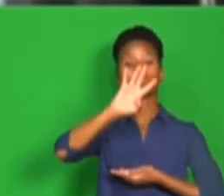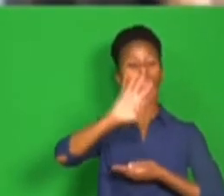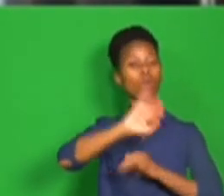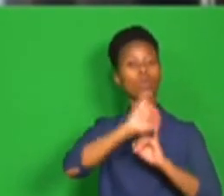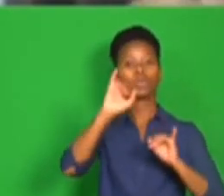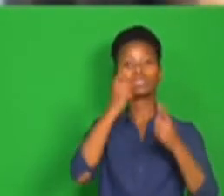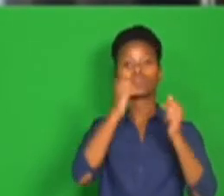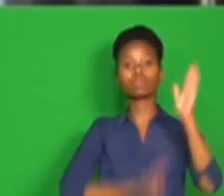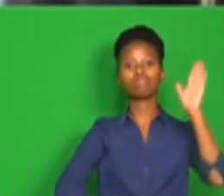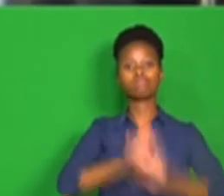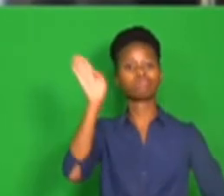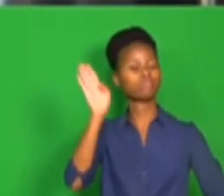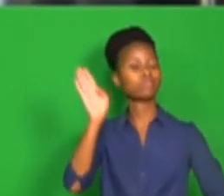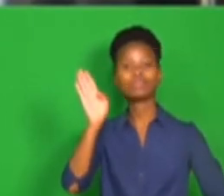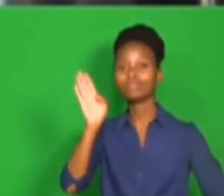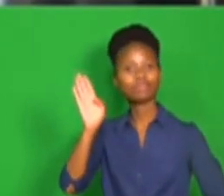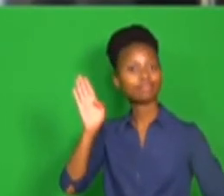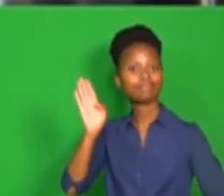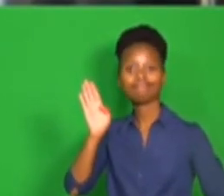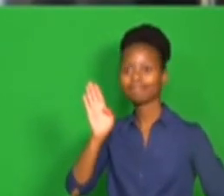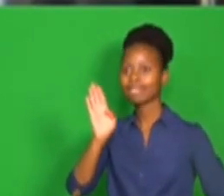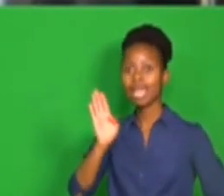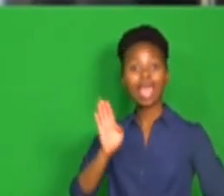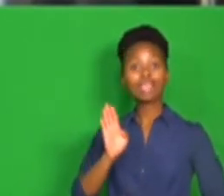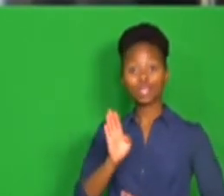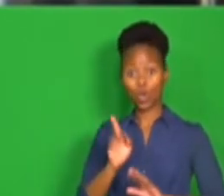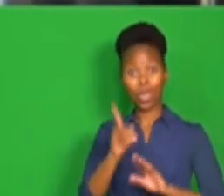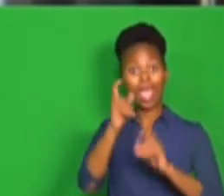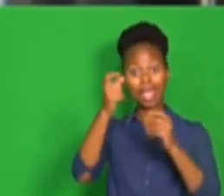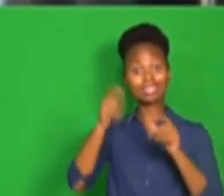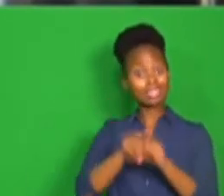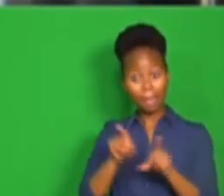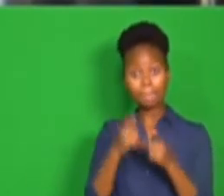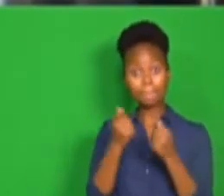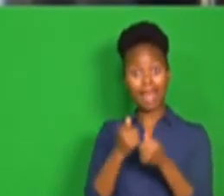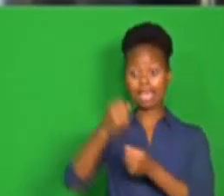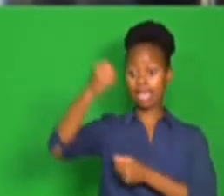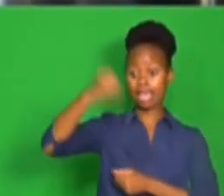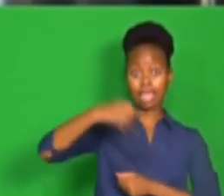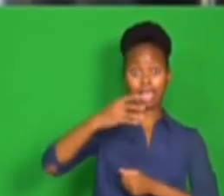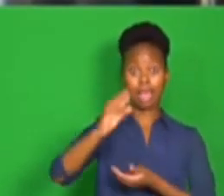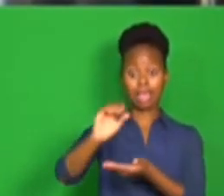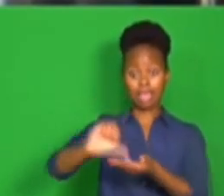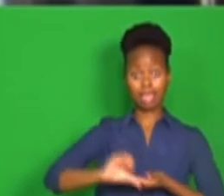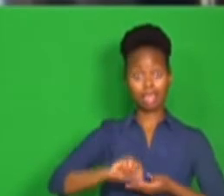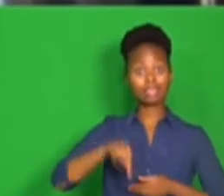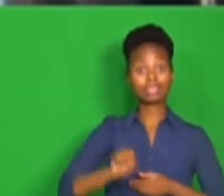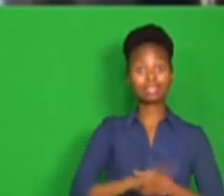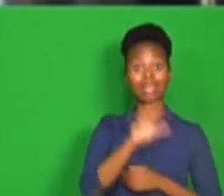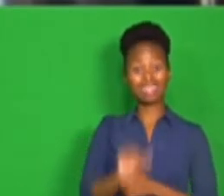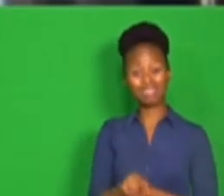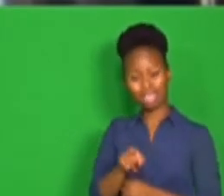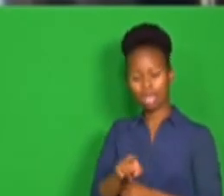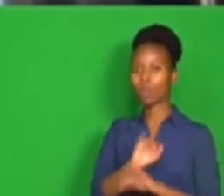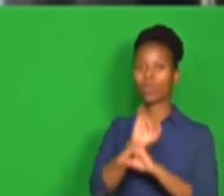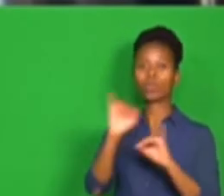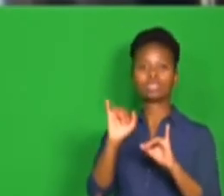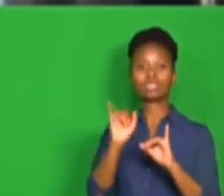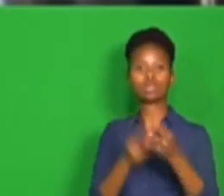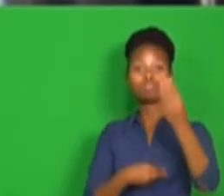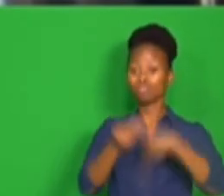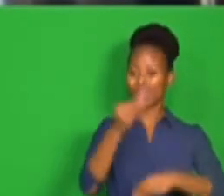the prices of South African exports, and that is a net benefit for South Africa. And if